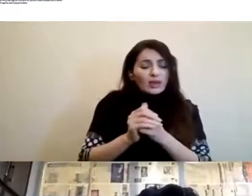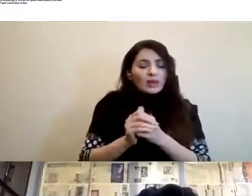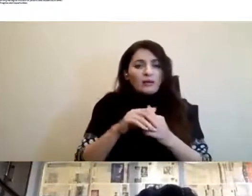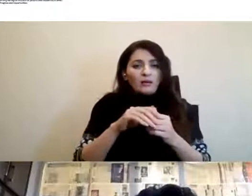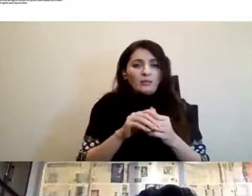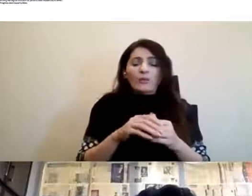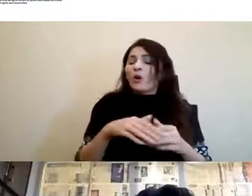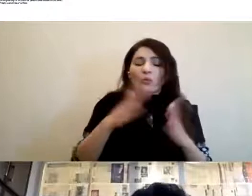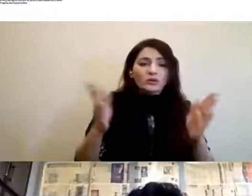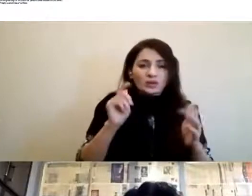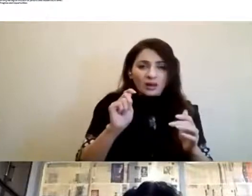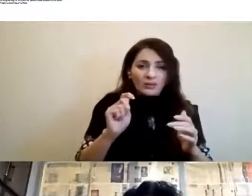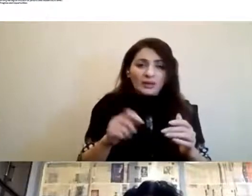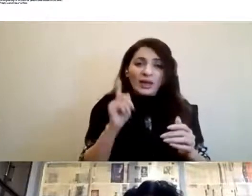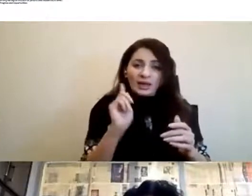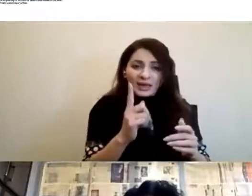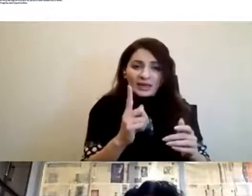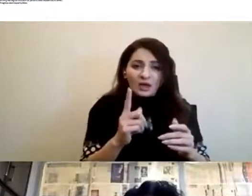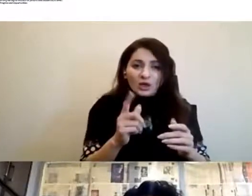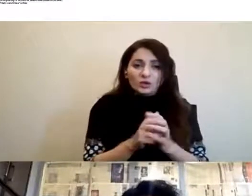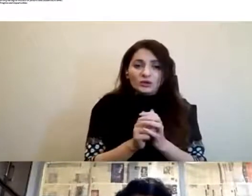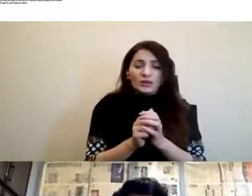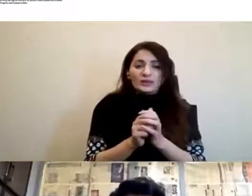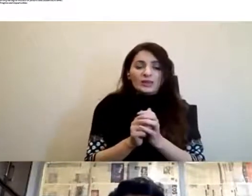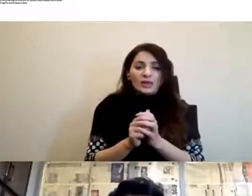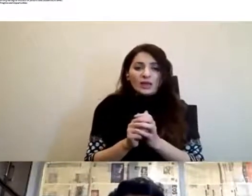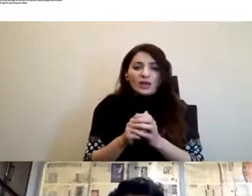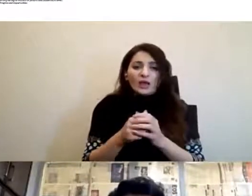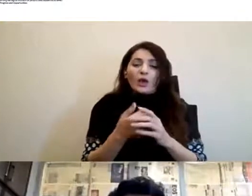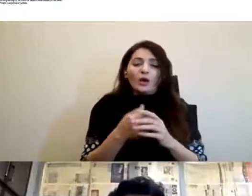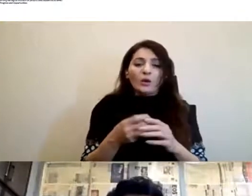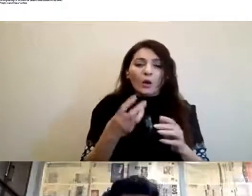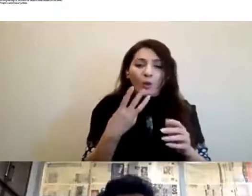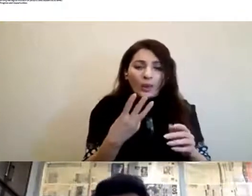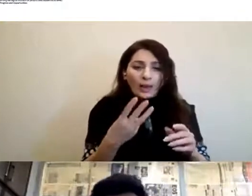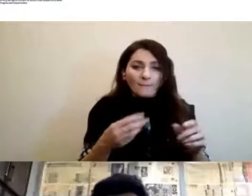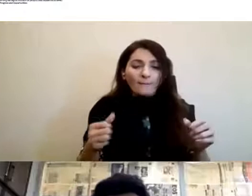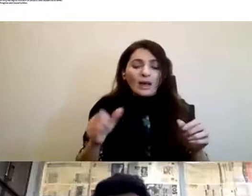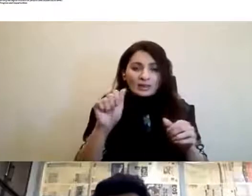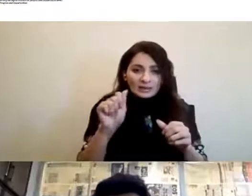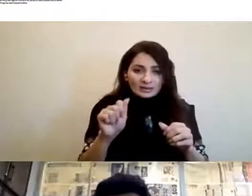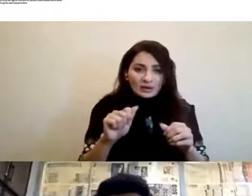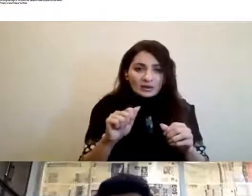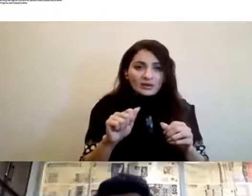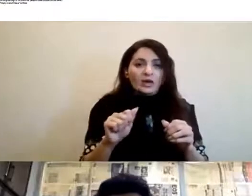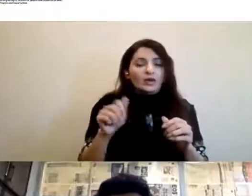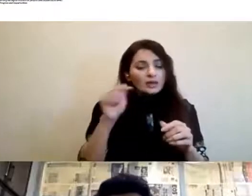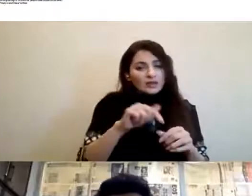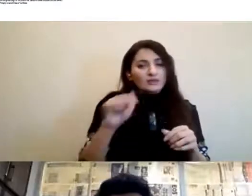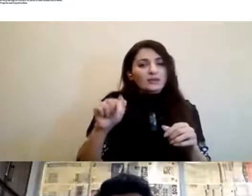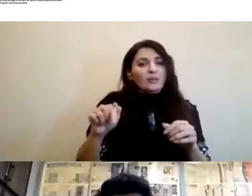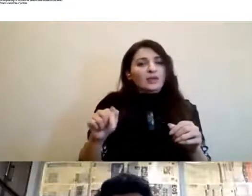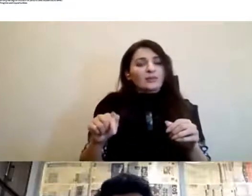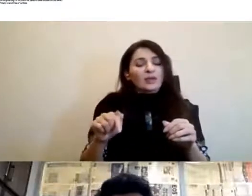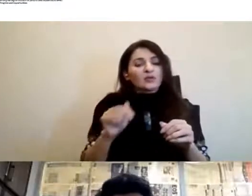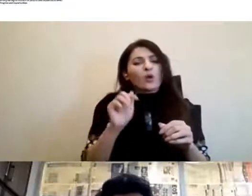mentioned is our work through web and assistive technology improvements while by working with the World Wide Web Consortium